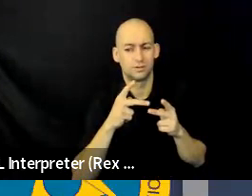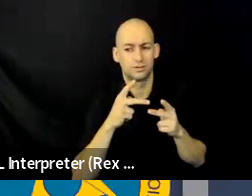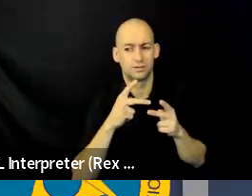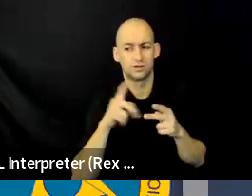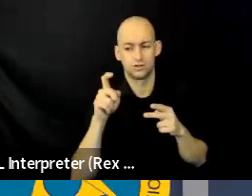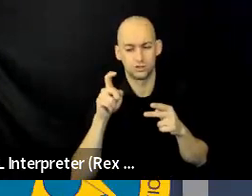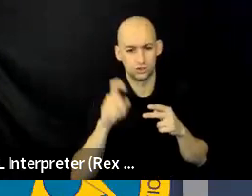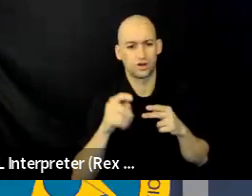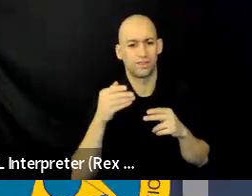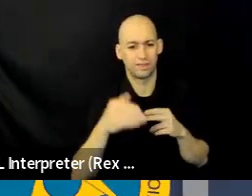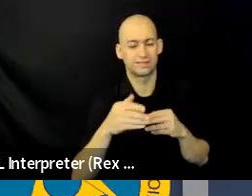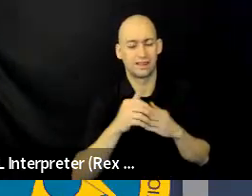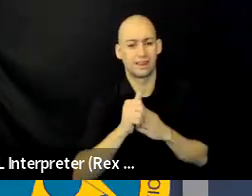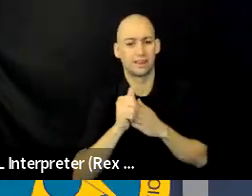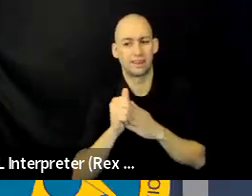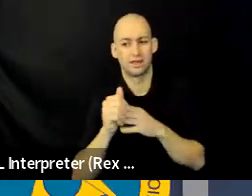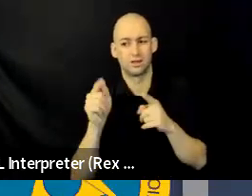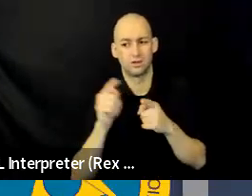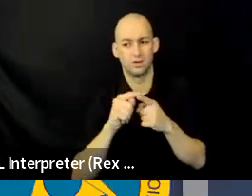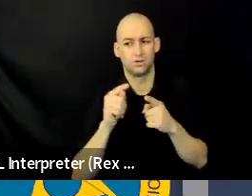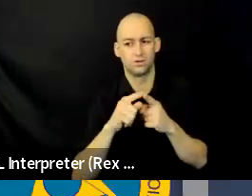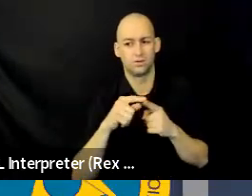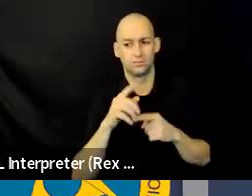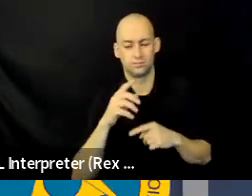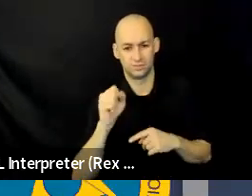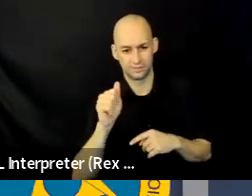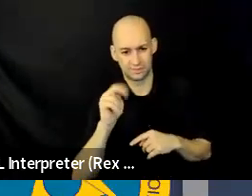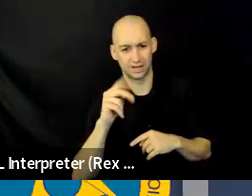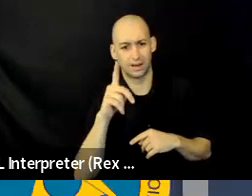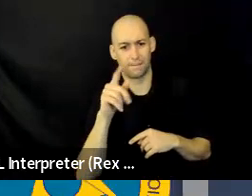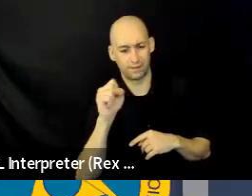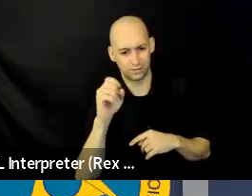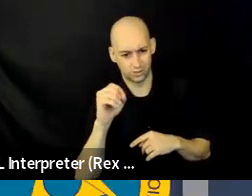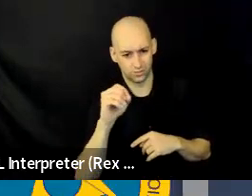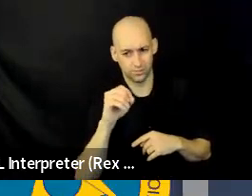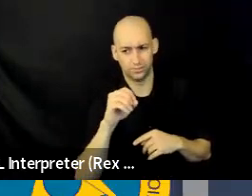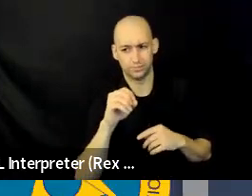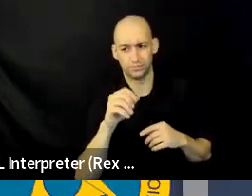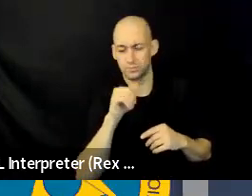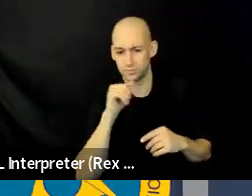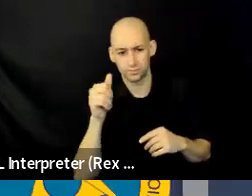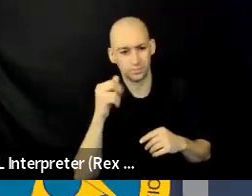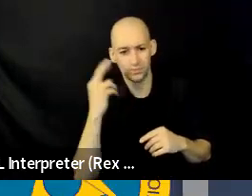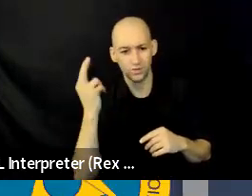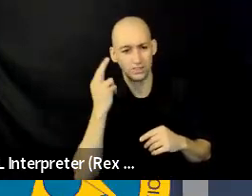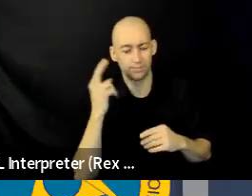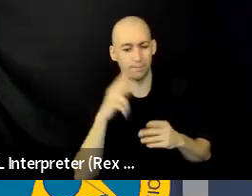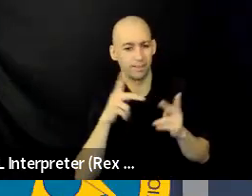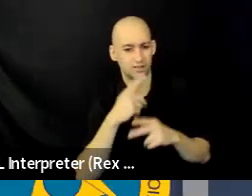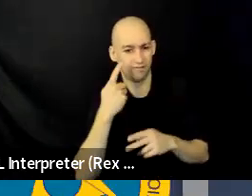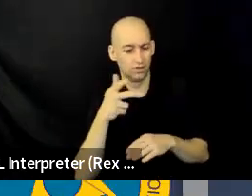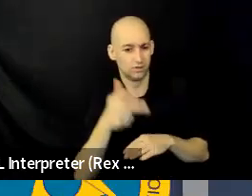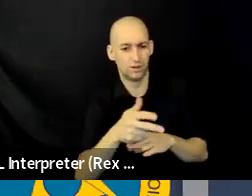should this lead to San Paso no longer being a viable entity, where are the next locations for our